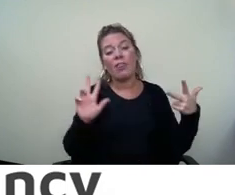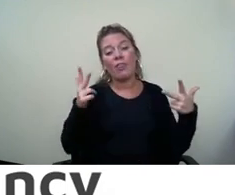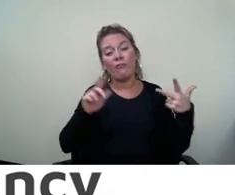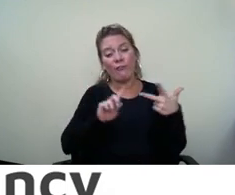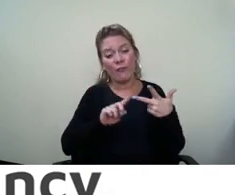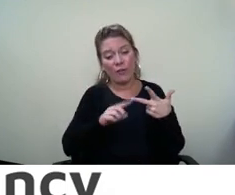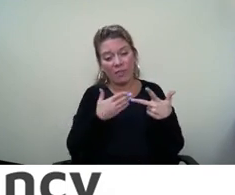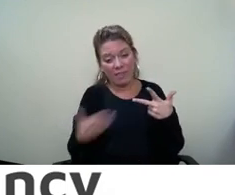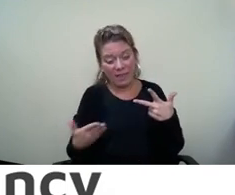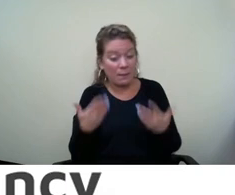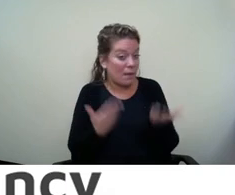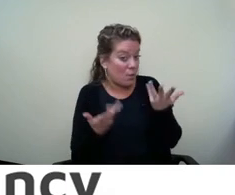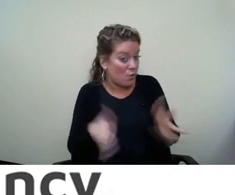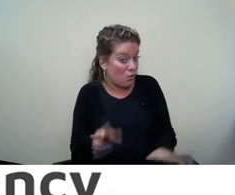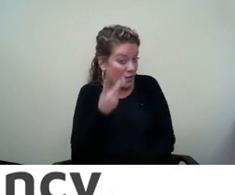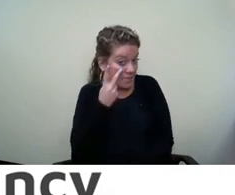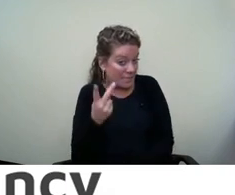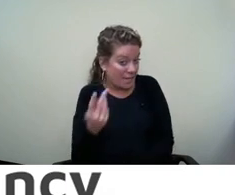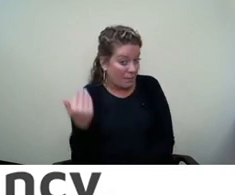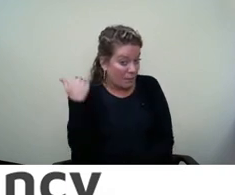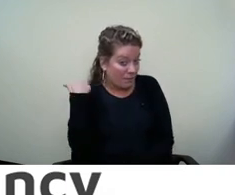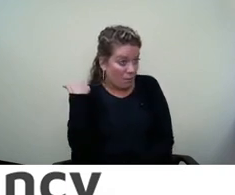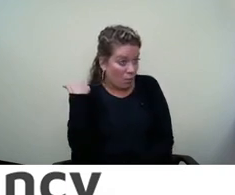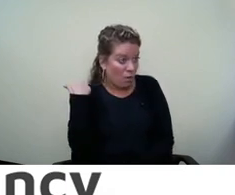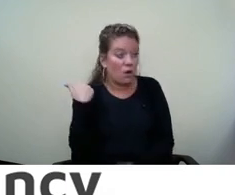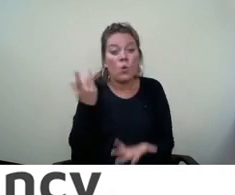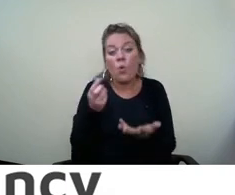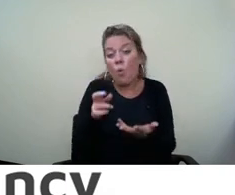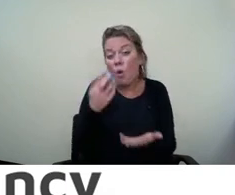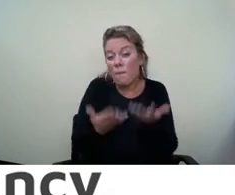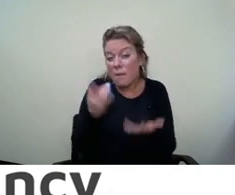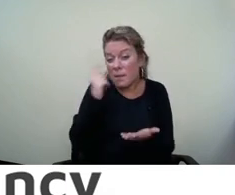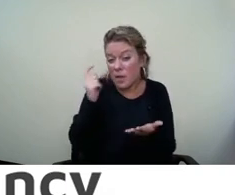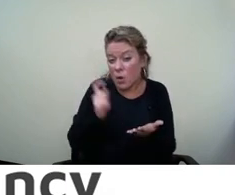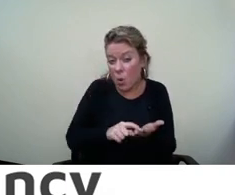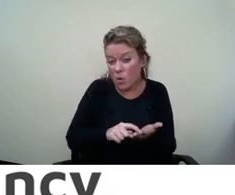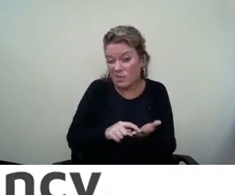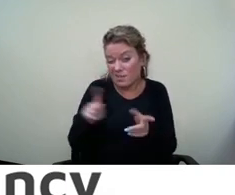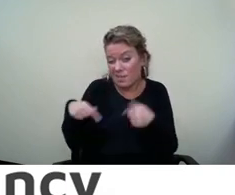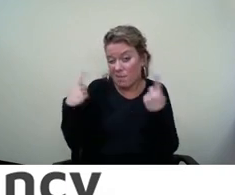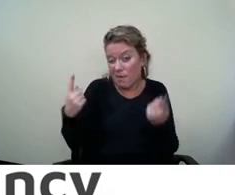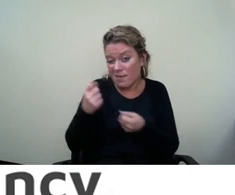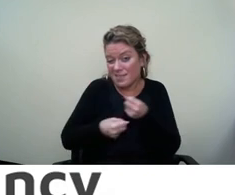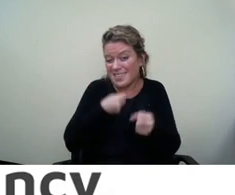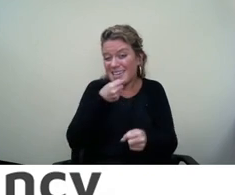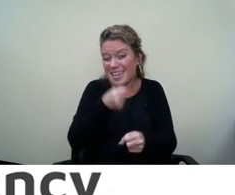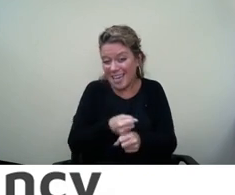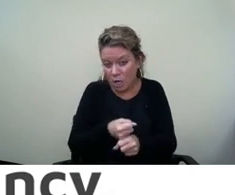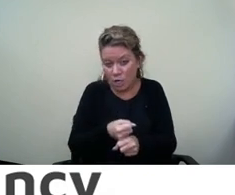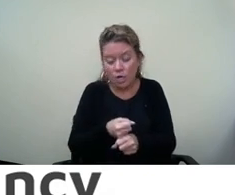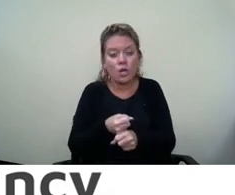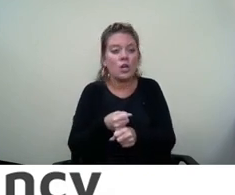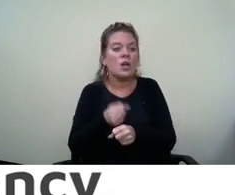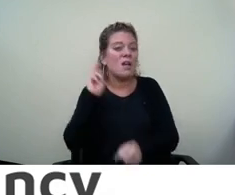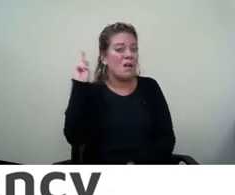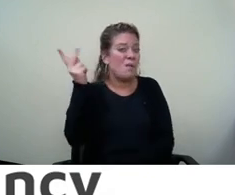have seen this or perhaps noticed this in the past year, the politicization of